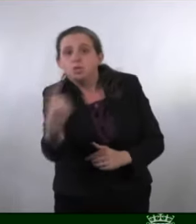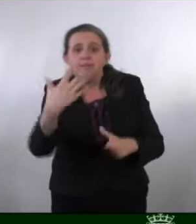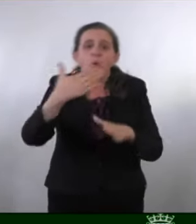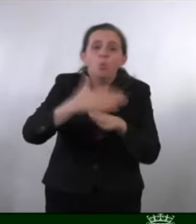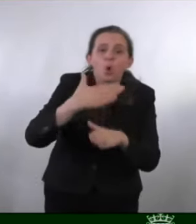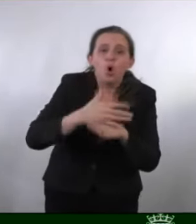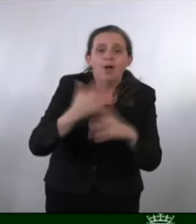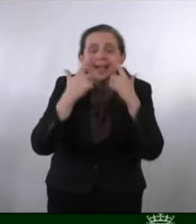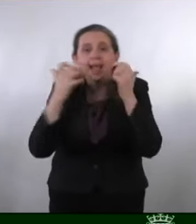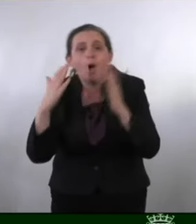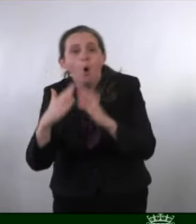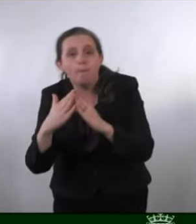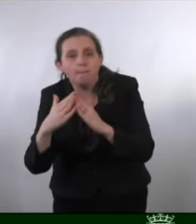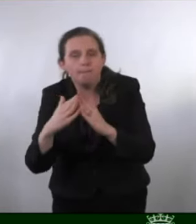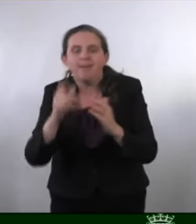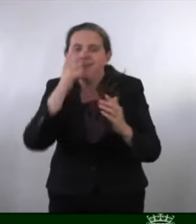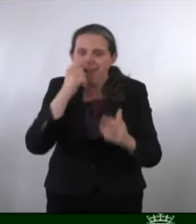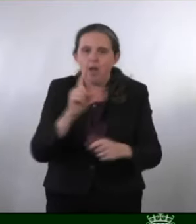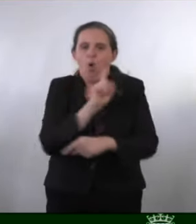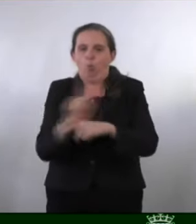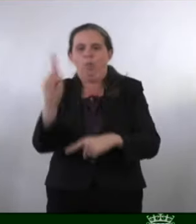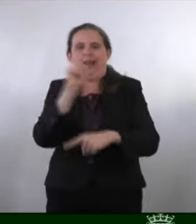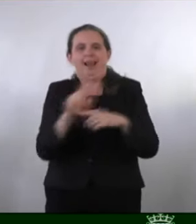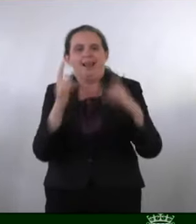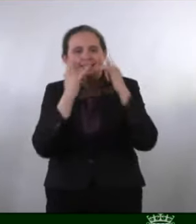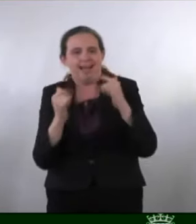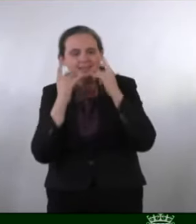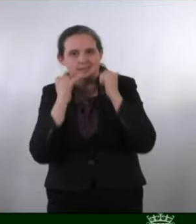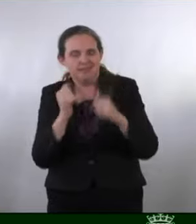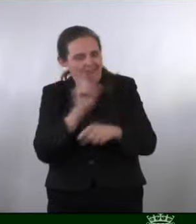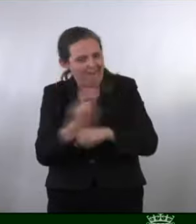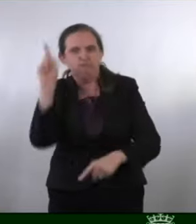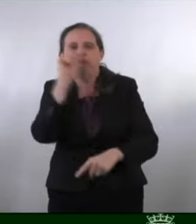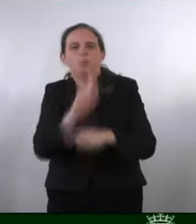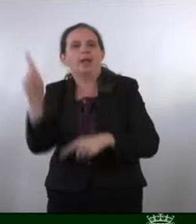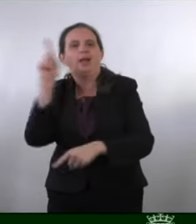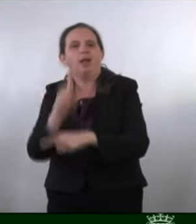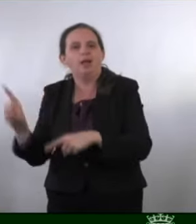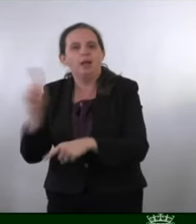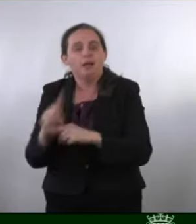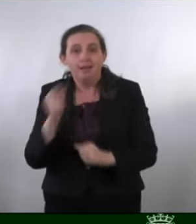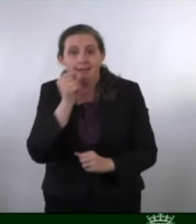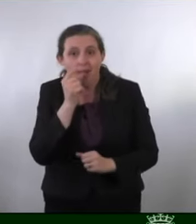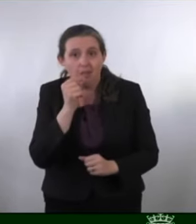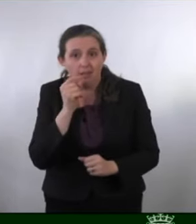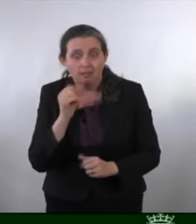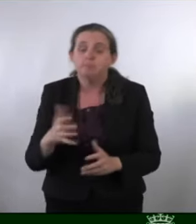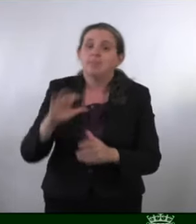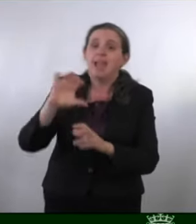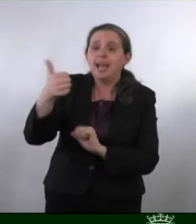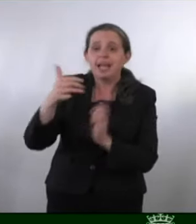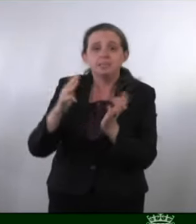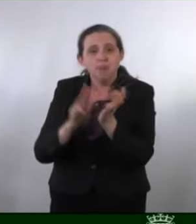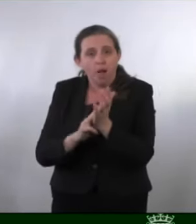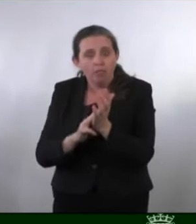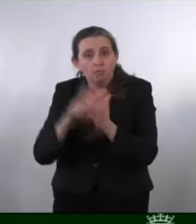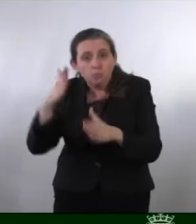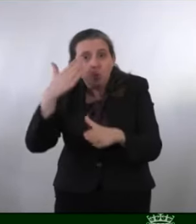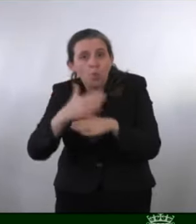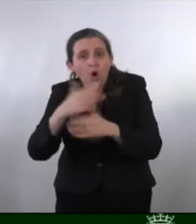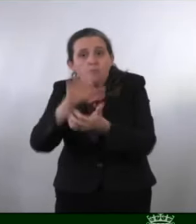from today. And from next month, weekly tests will also be available to staff in prisons,